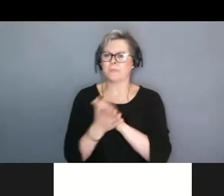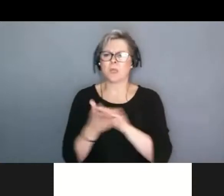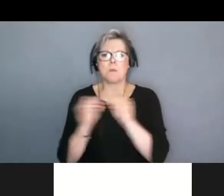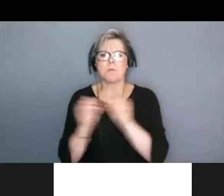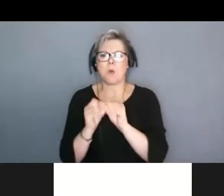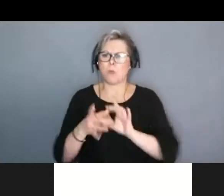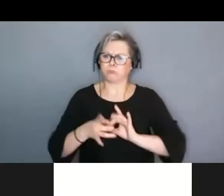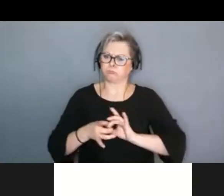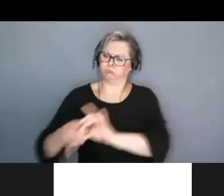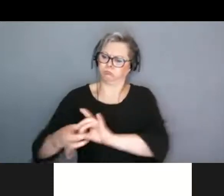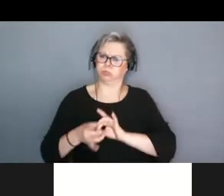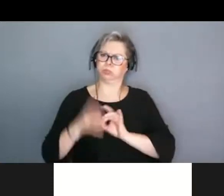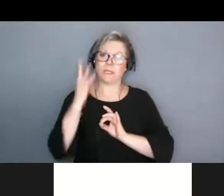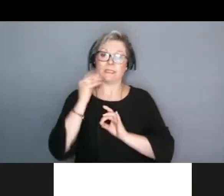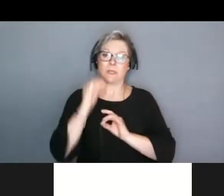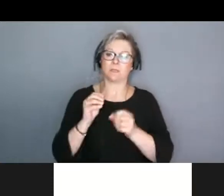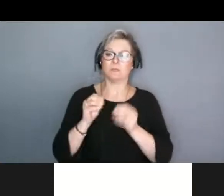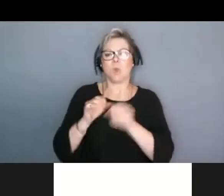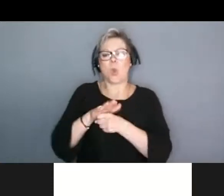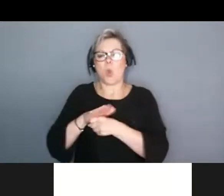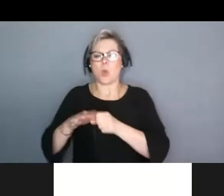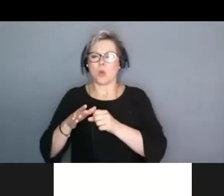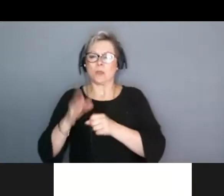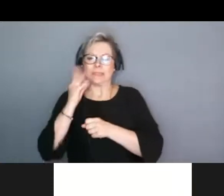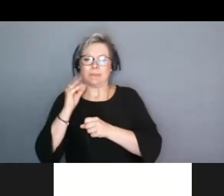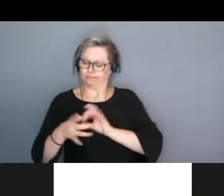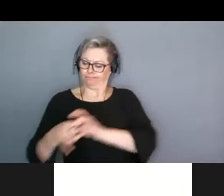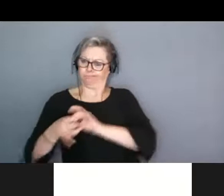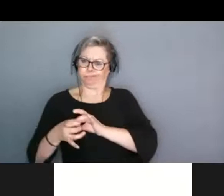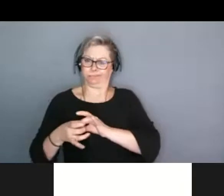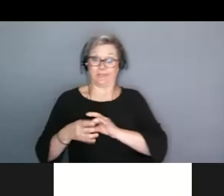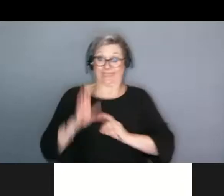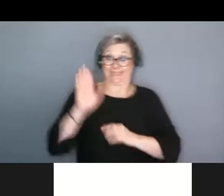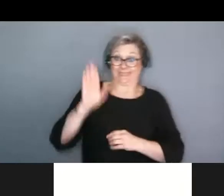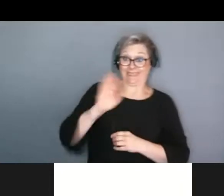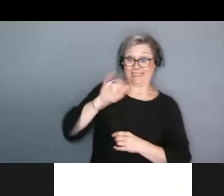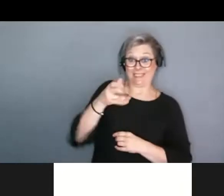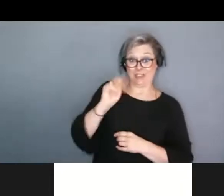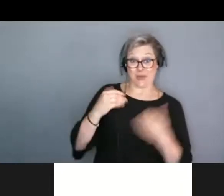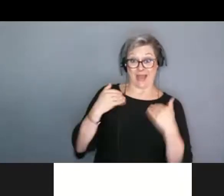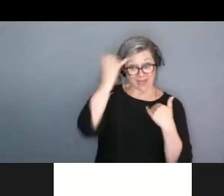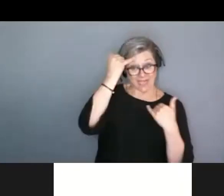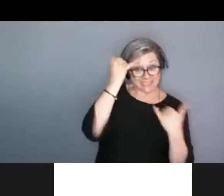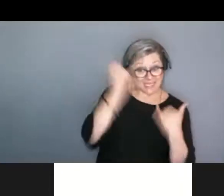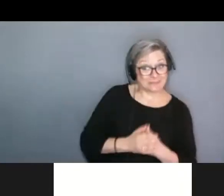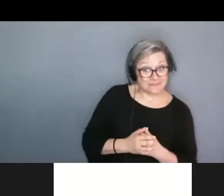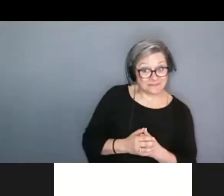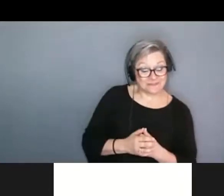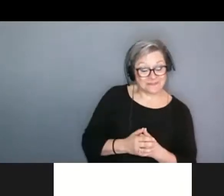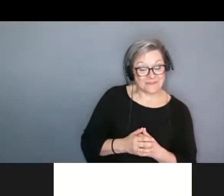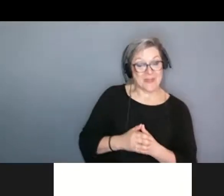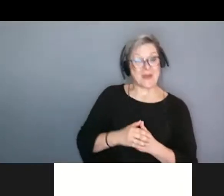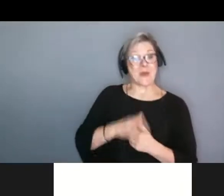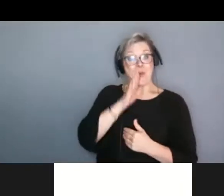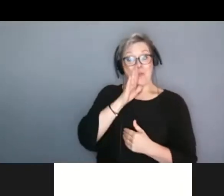experience and a more local experience? I have an So idea. go ahead. I have an idea. Why don't